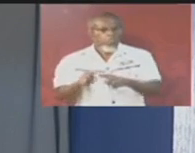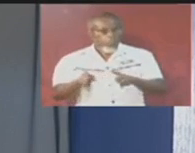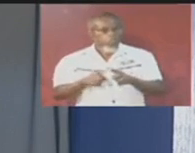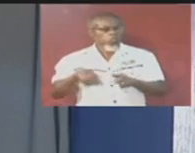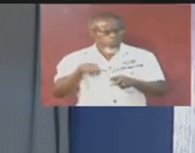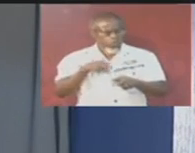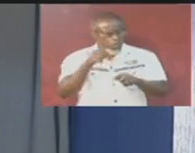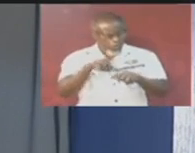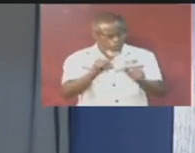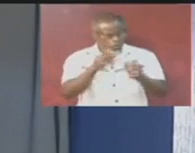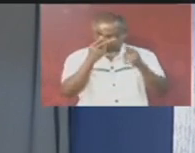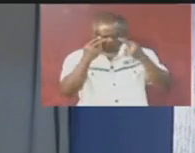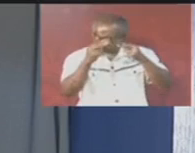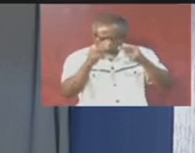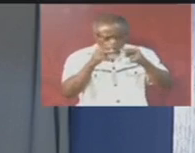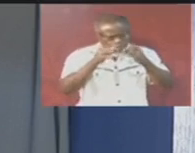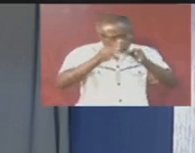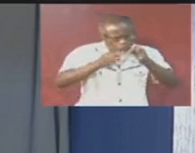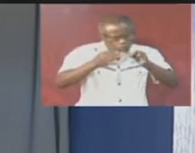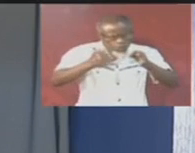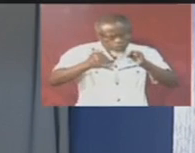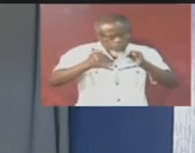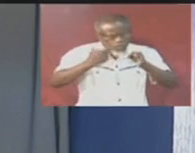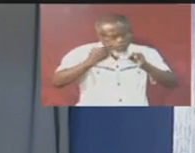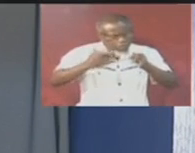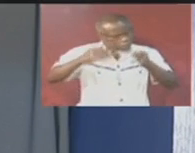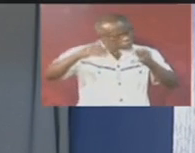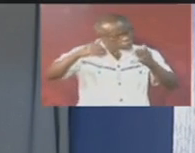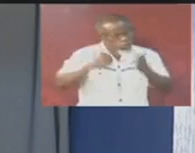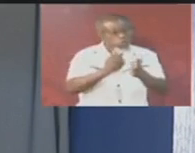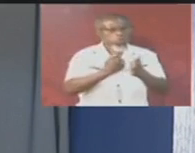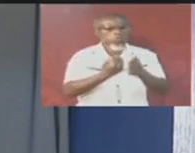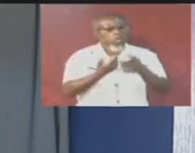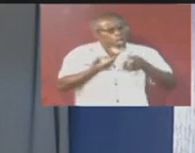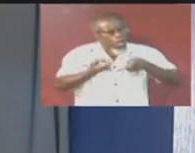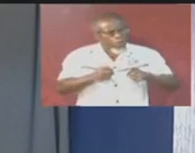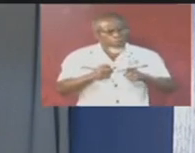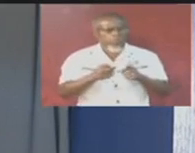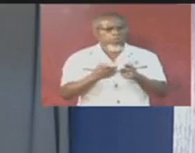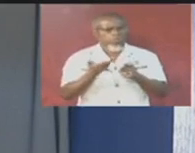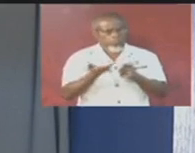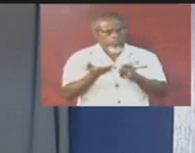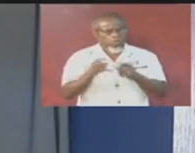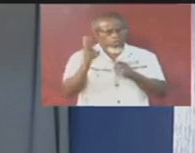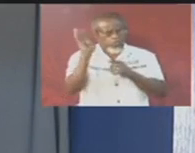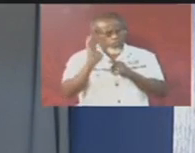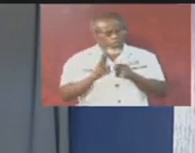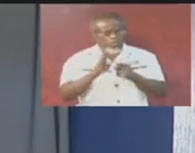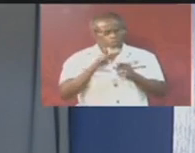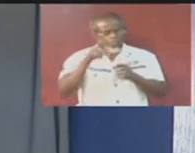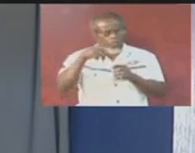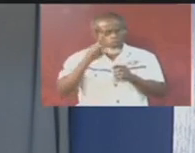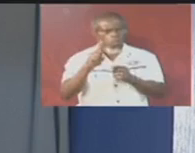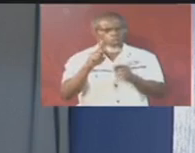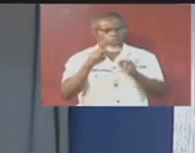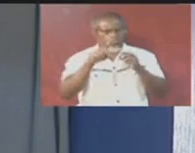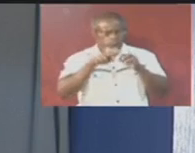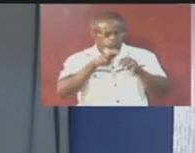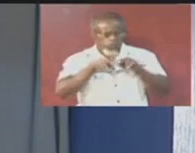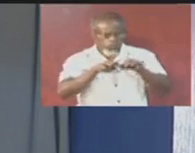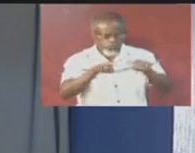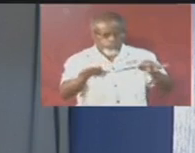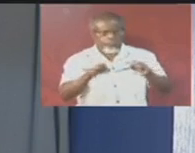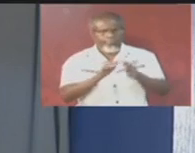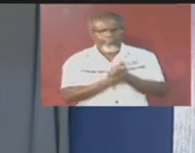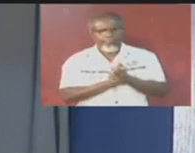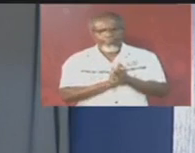possible cases within that contact circle, and we'll update as we get additional information. Thank